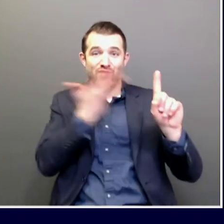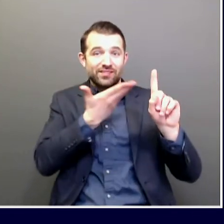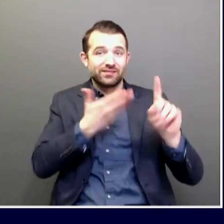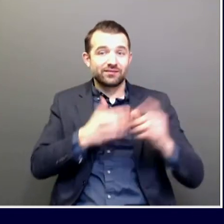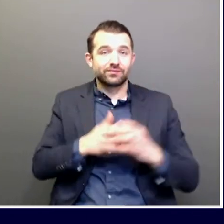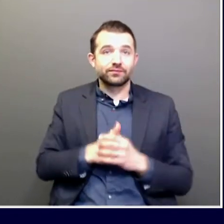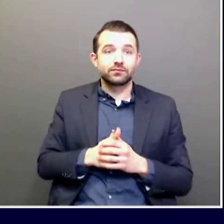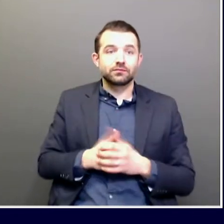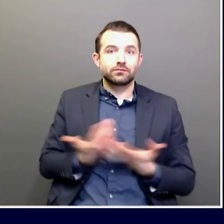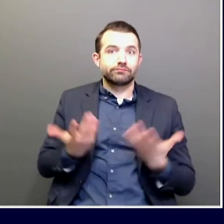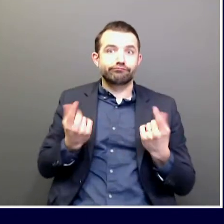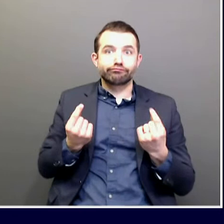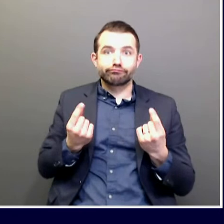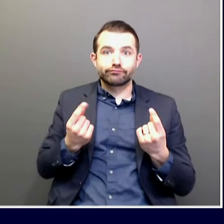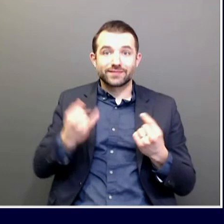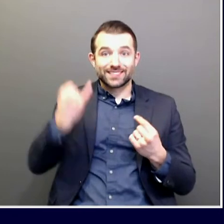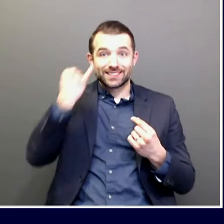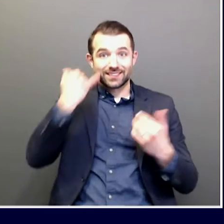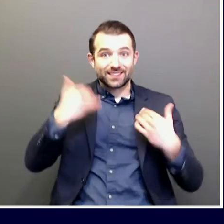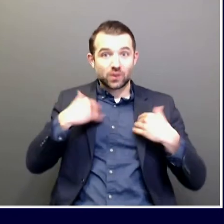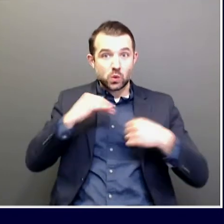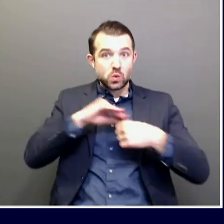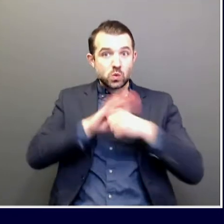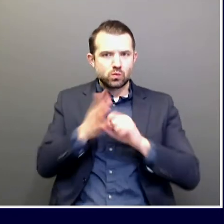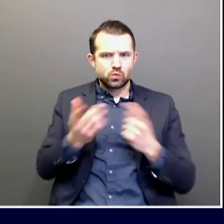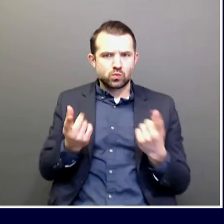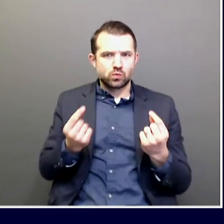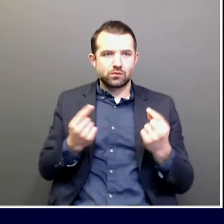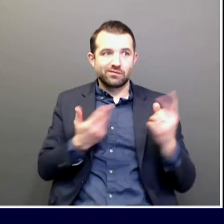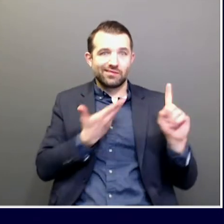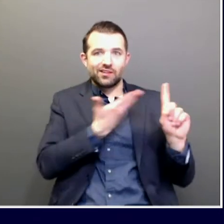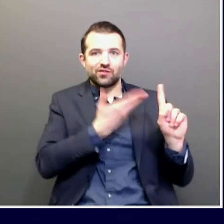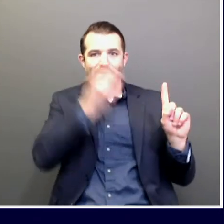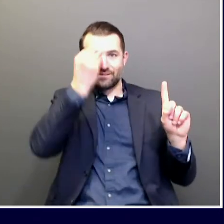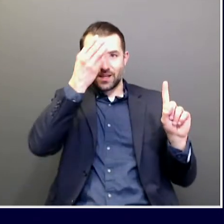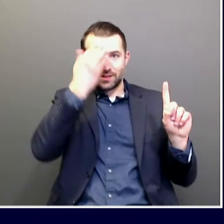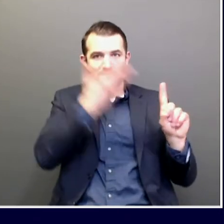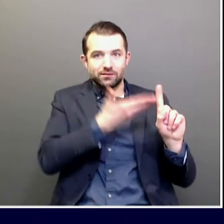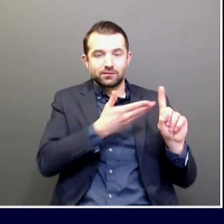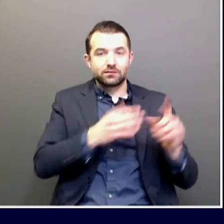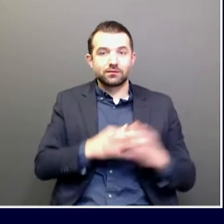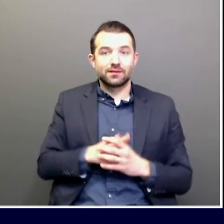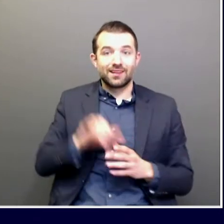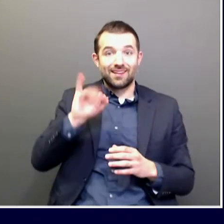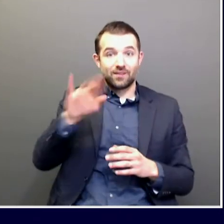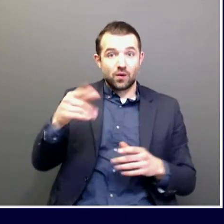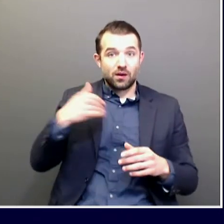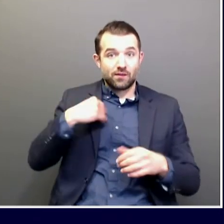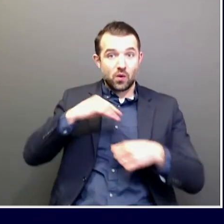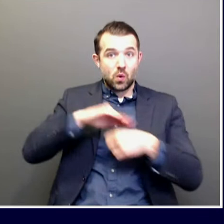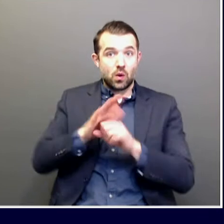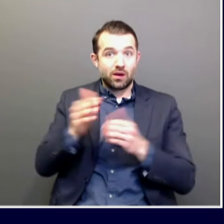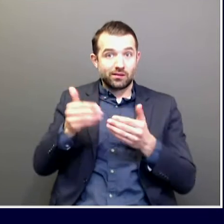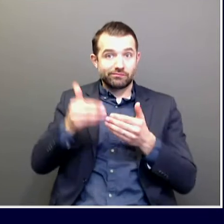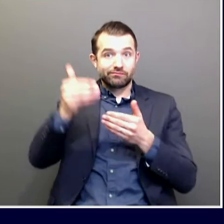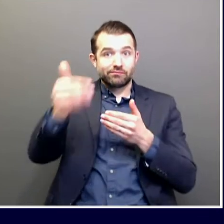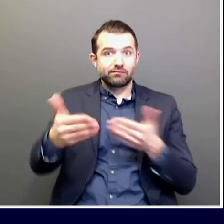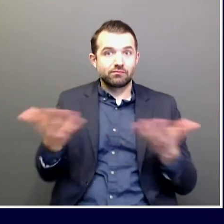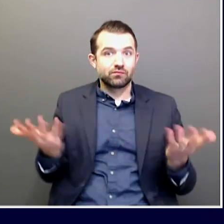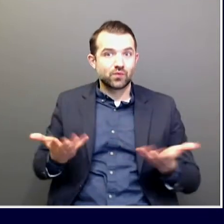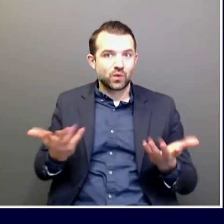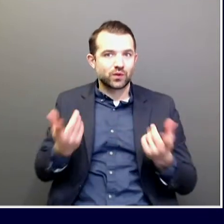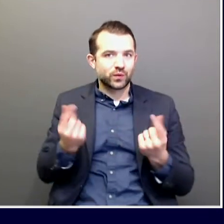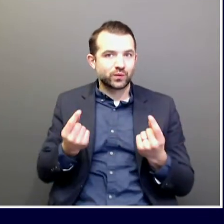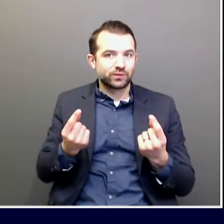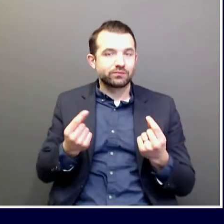general approach, but also some of the nuances and exceptions that you noted, Patty. So the very first thing to do is